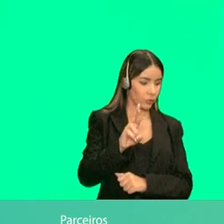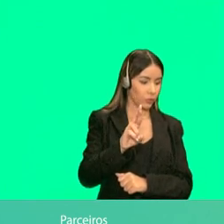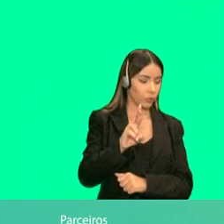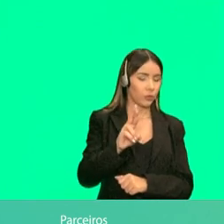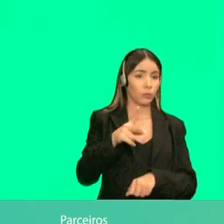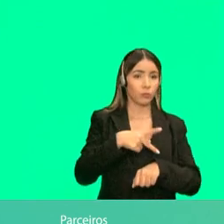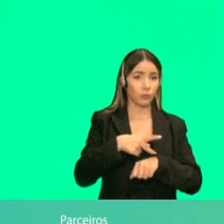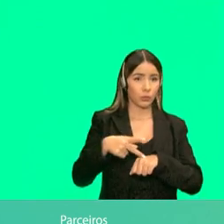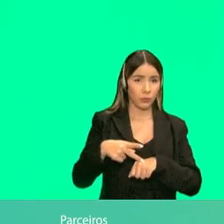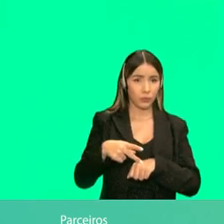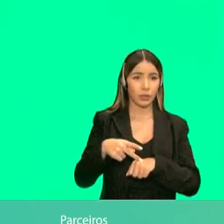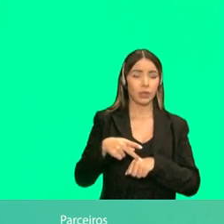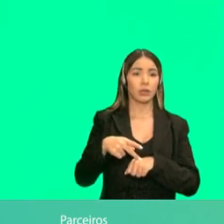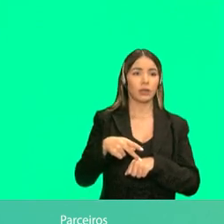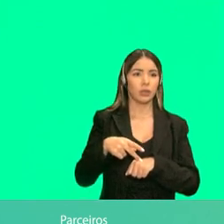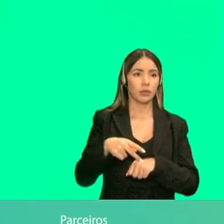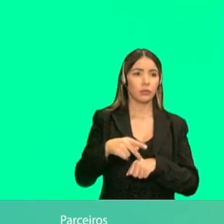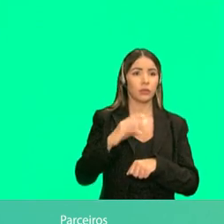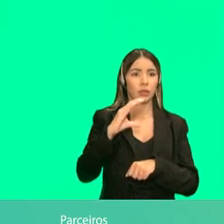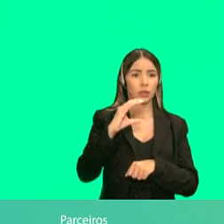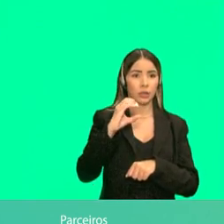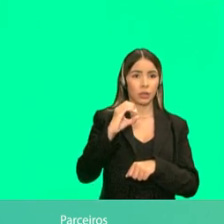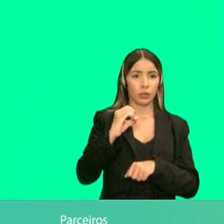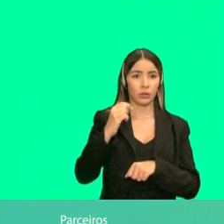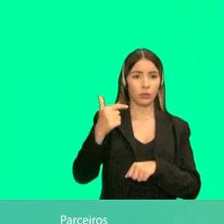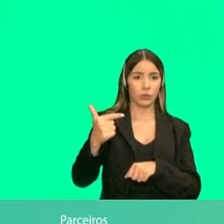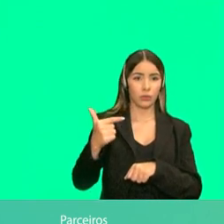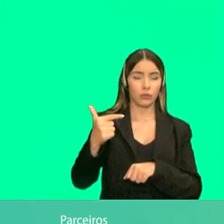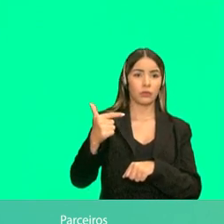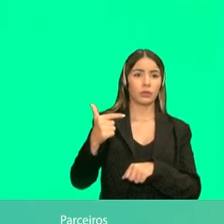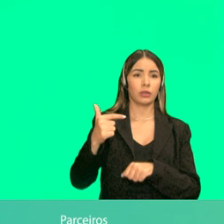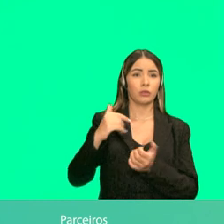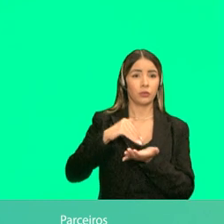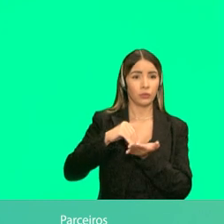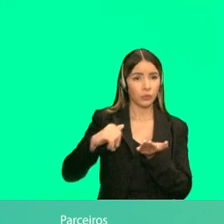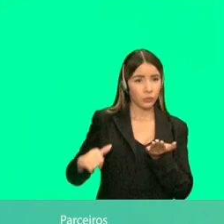go back to raízes, and then closing the cycle.